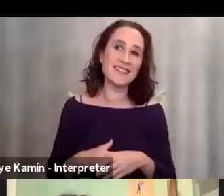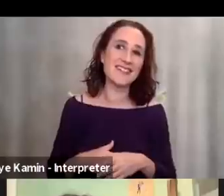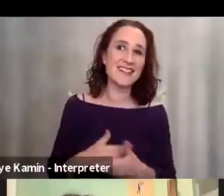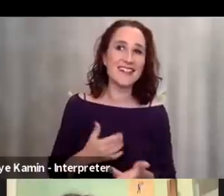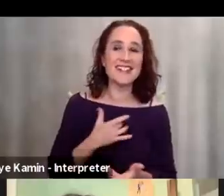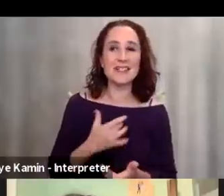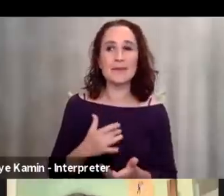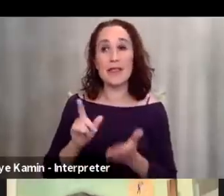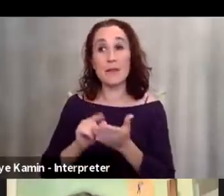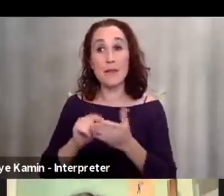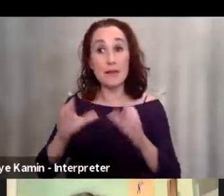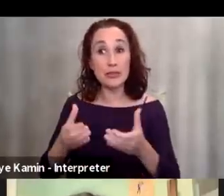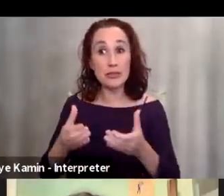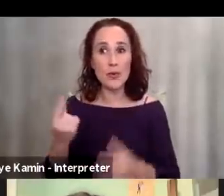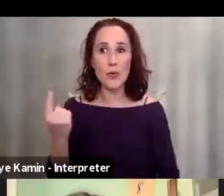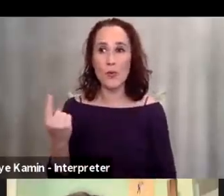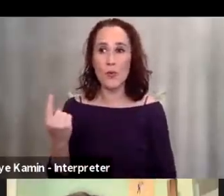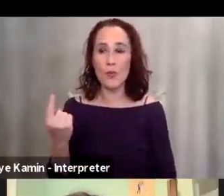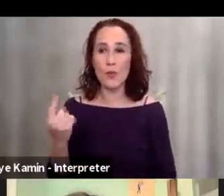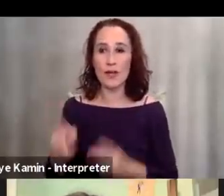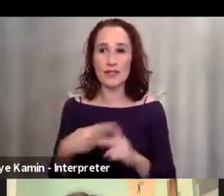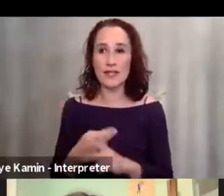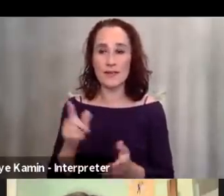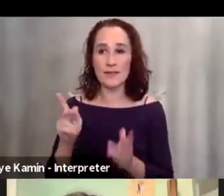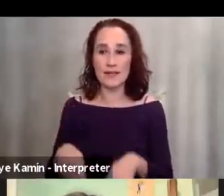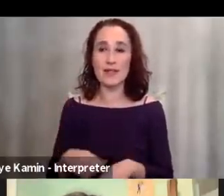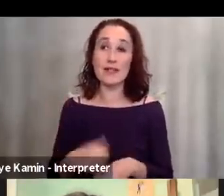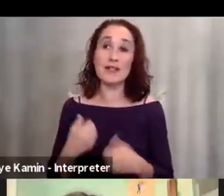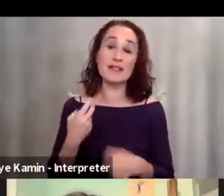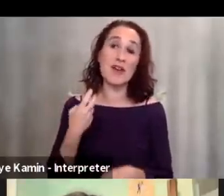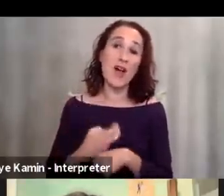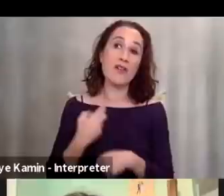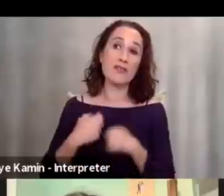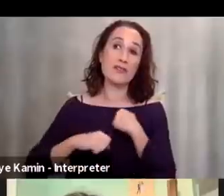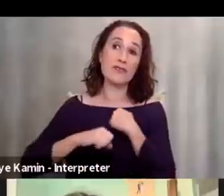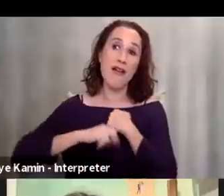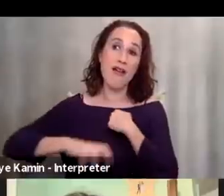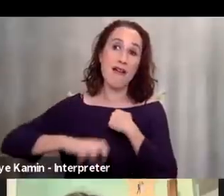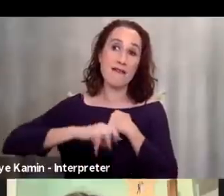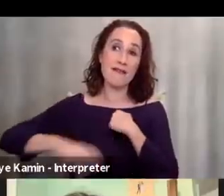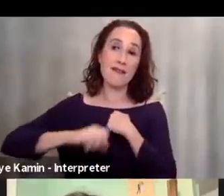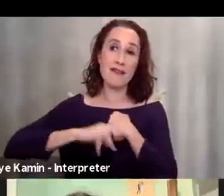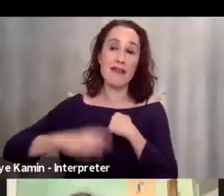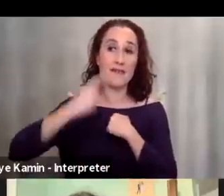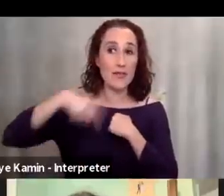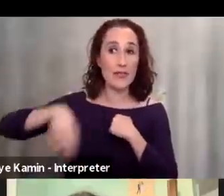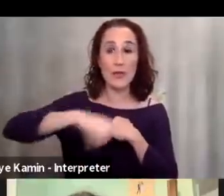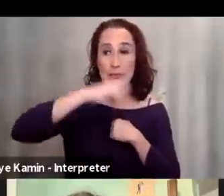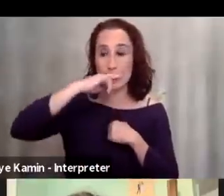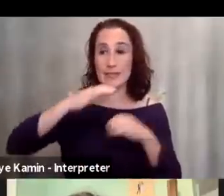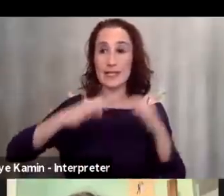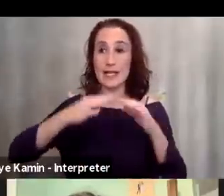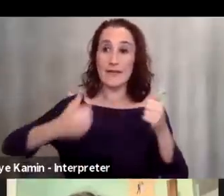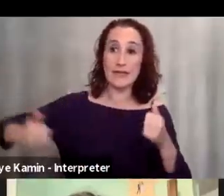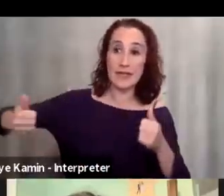person. And I think, you know, it's very hard to advocate, I think, for those kids if the people at the